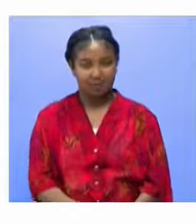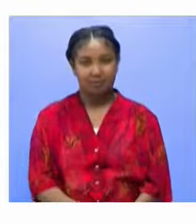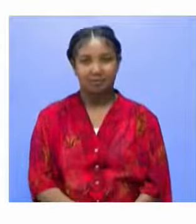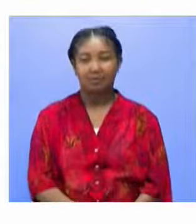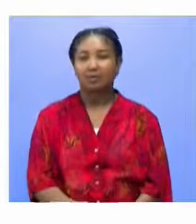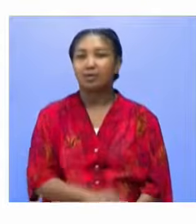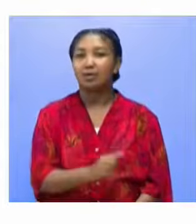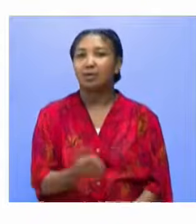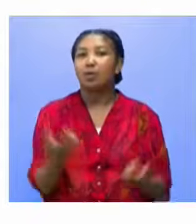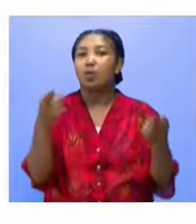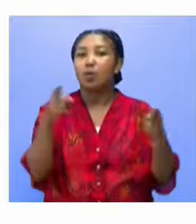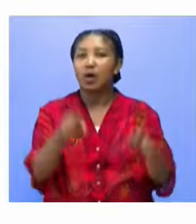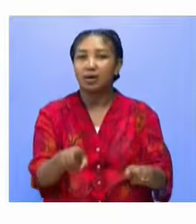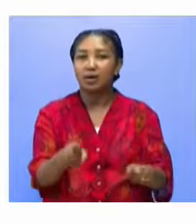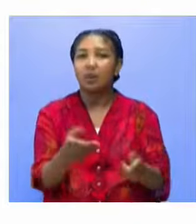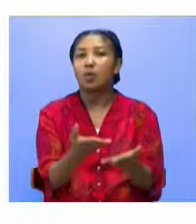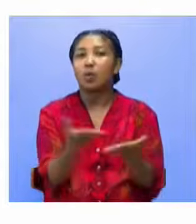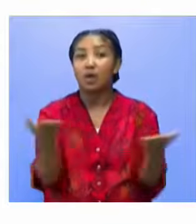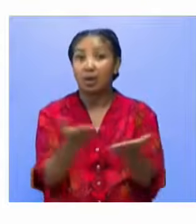What about where?